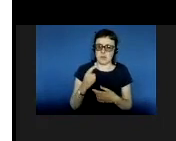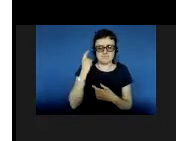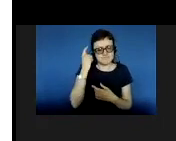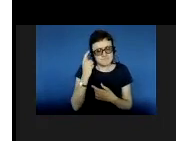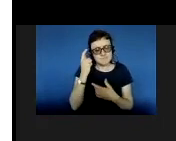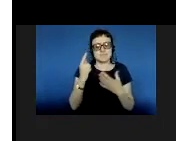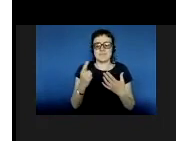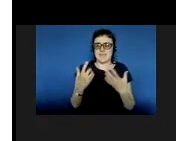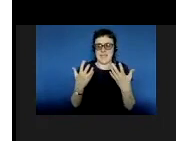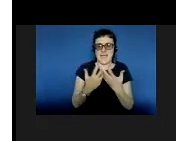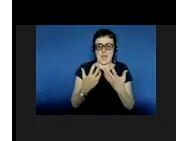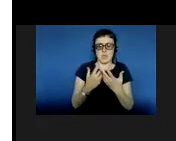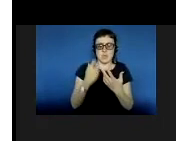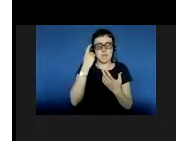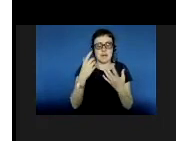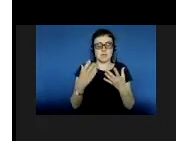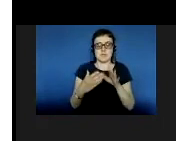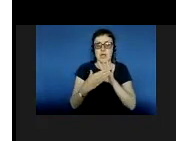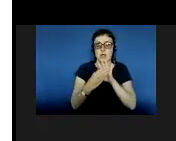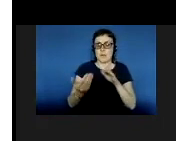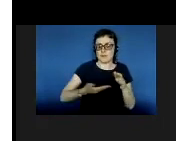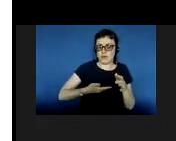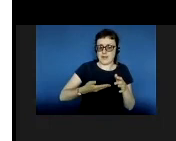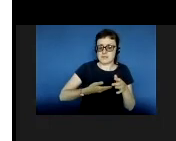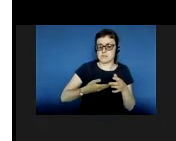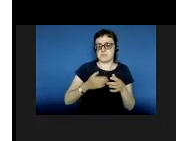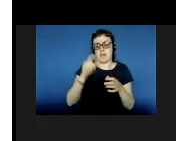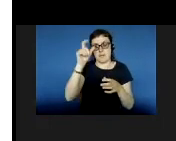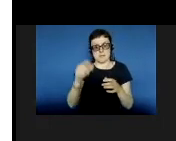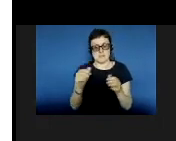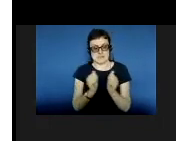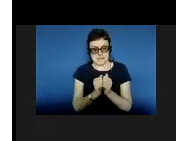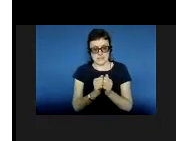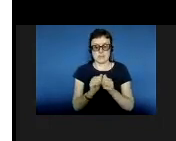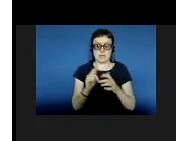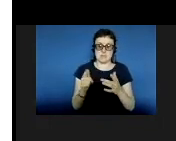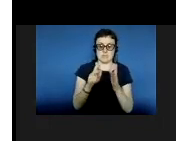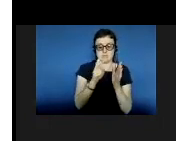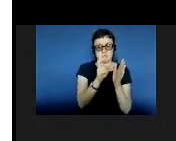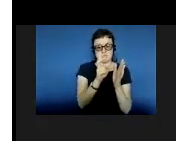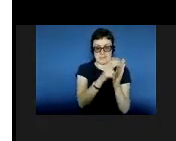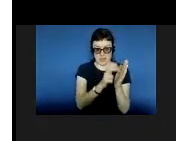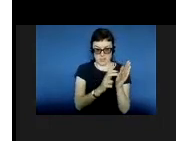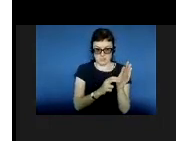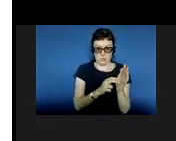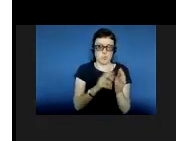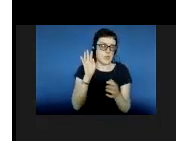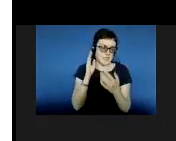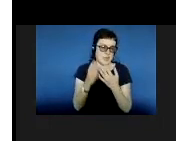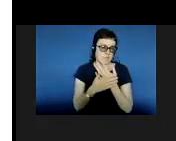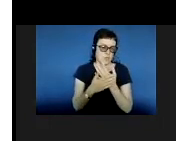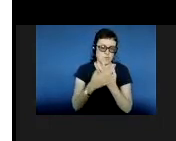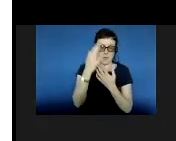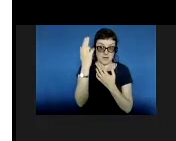of thinking about copyright, consent, interpretation, and cataloguing. And we'll hear a little bit more from a couple of the artists who are involved in